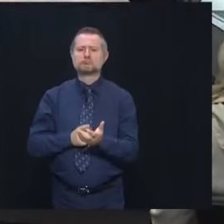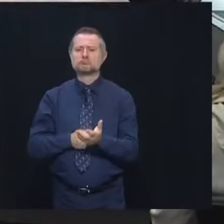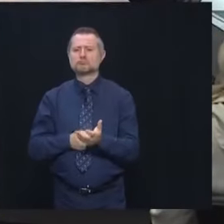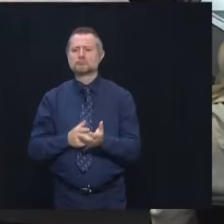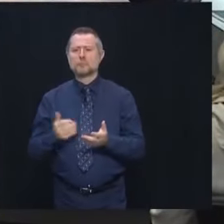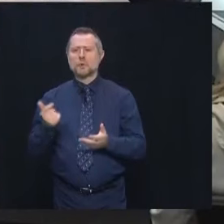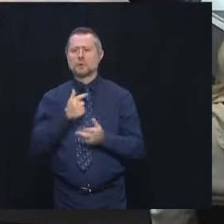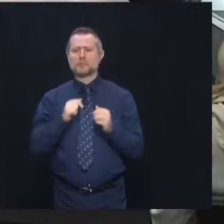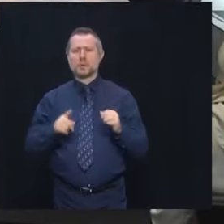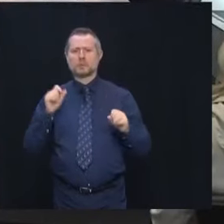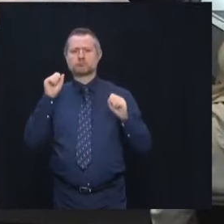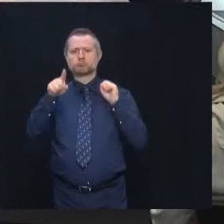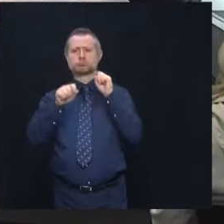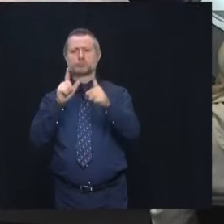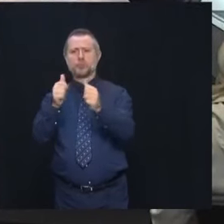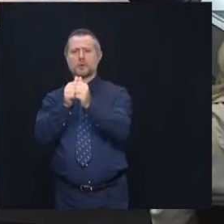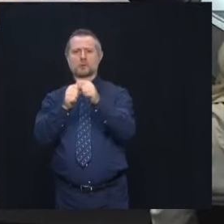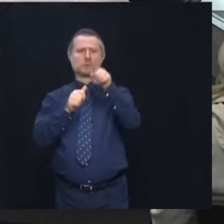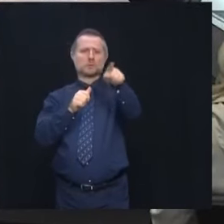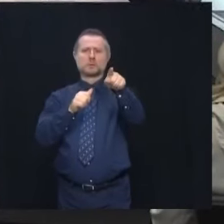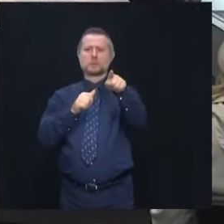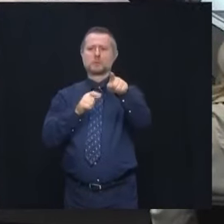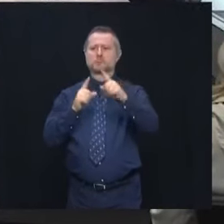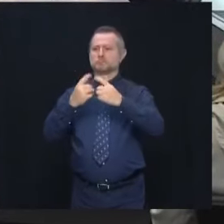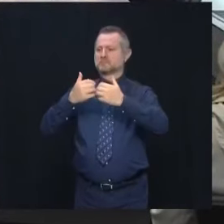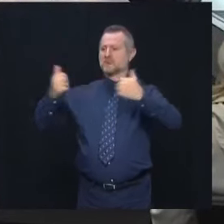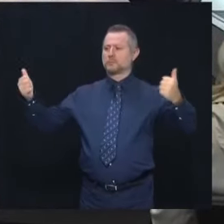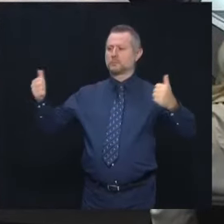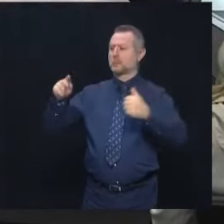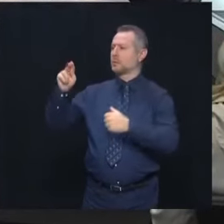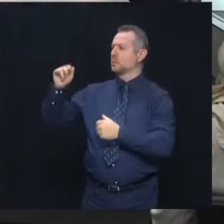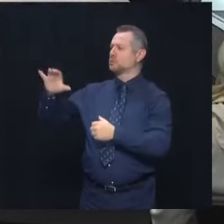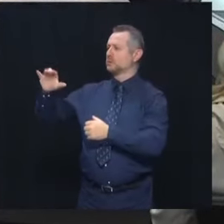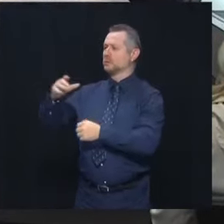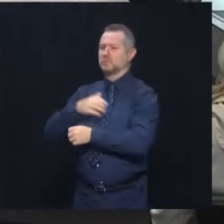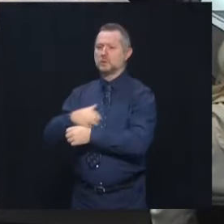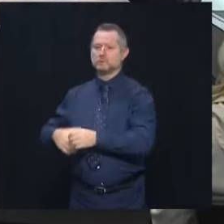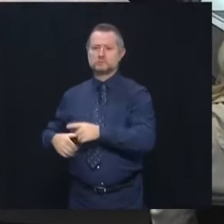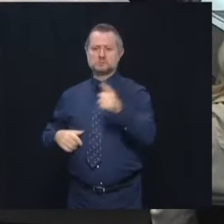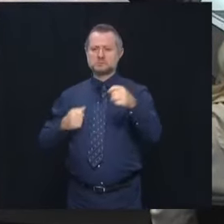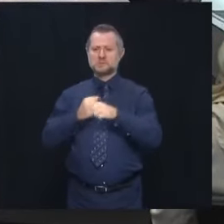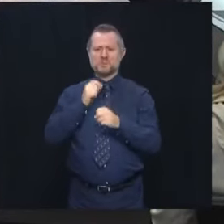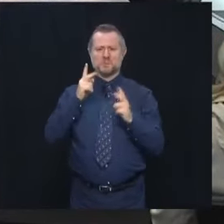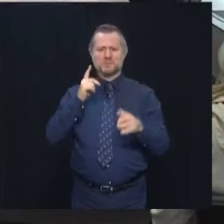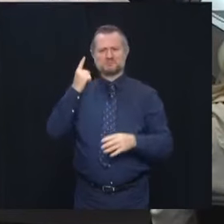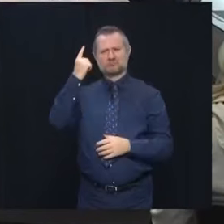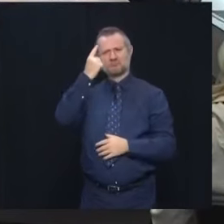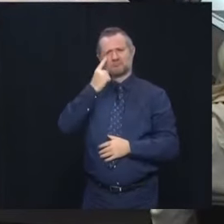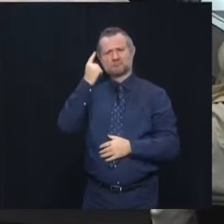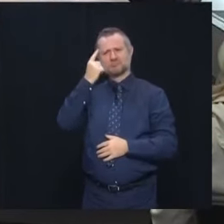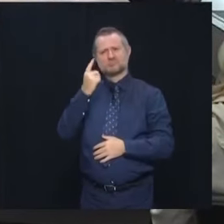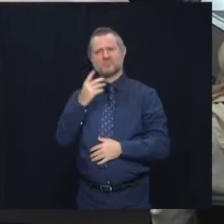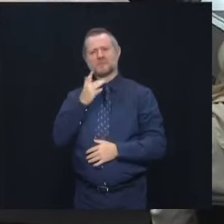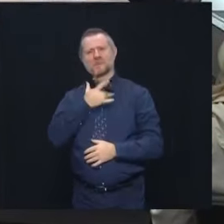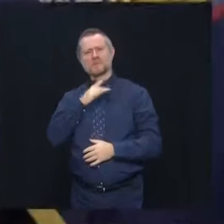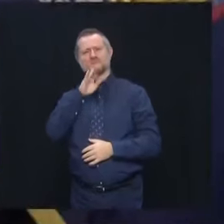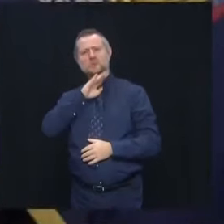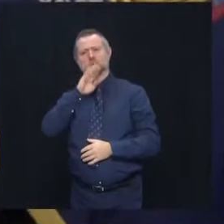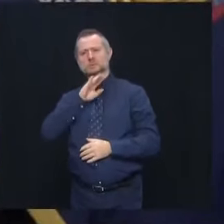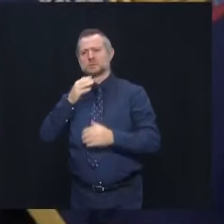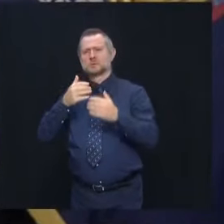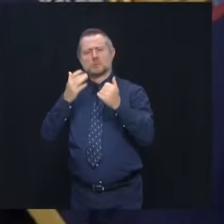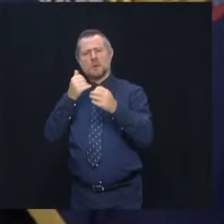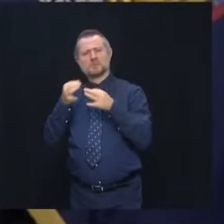ask you all these questions together and have a united front. I think a lot of people have a lot of frustration about that division. Could you explain it to